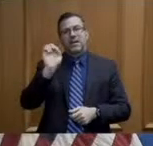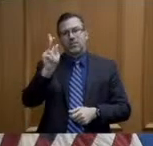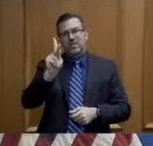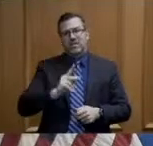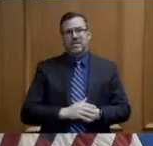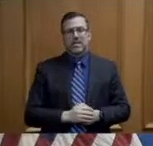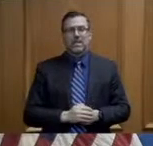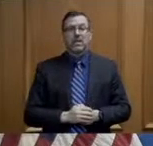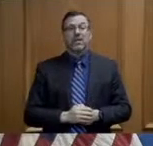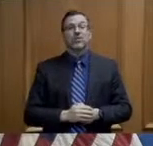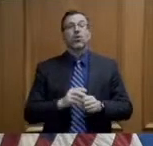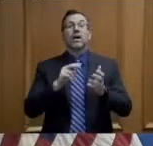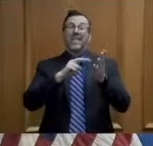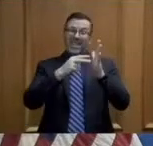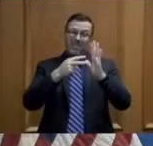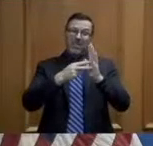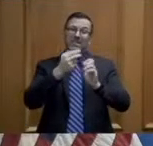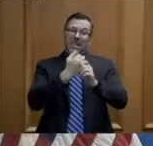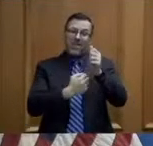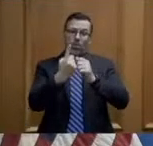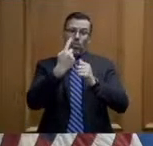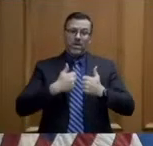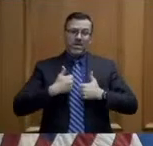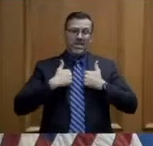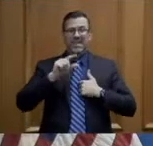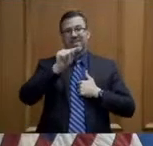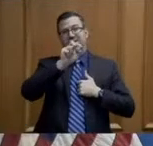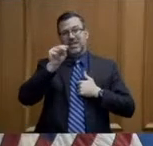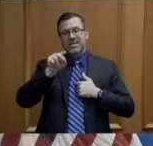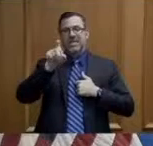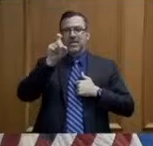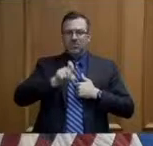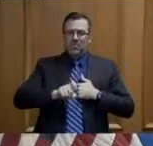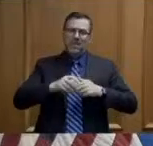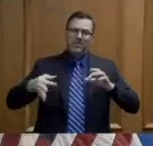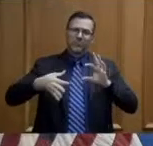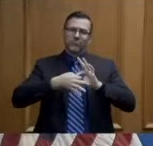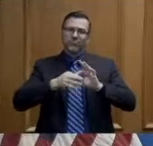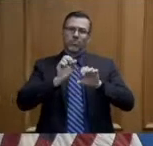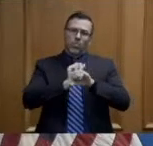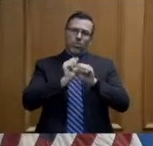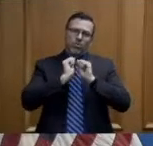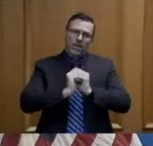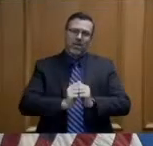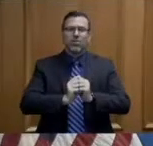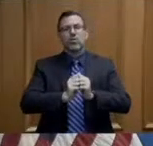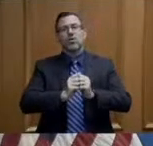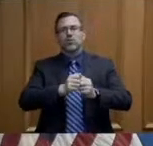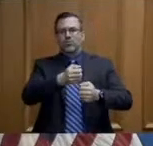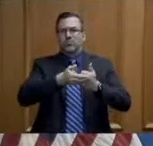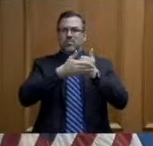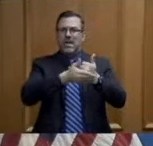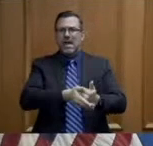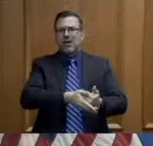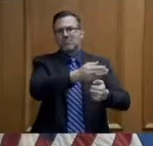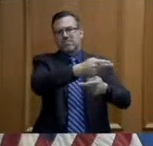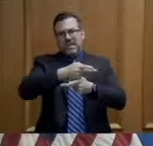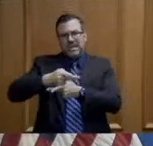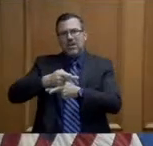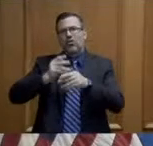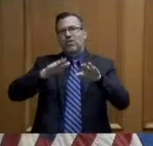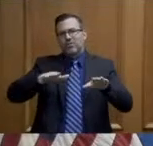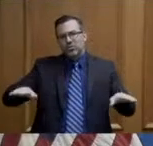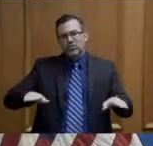us to ensure the safety and the well-being of our children during the time that they are not in the structured environment